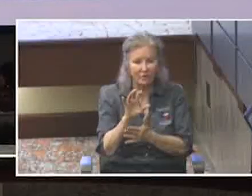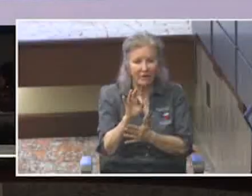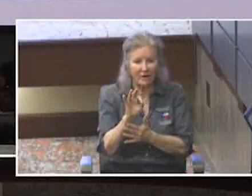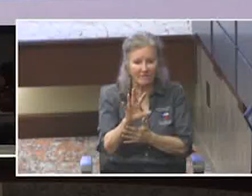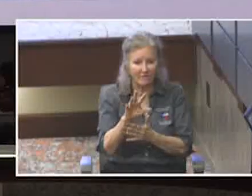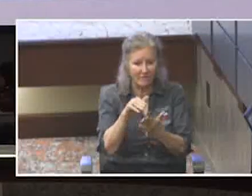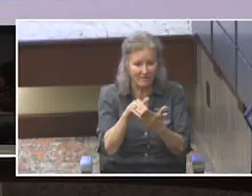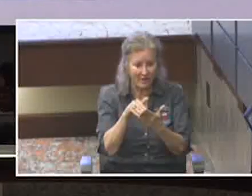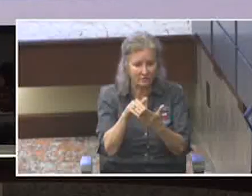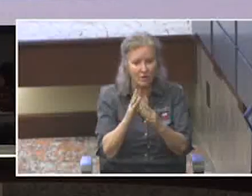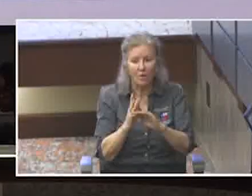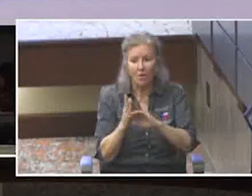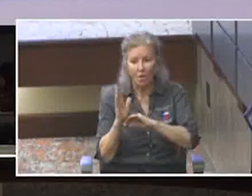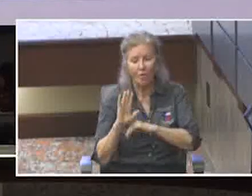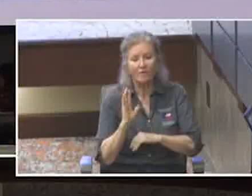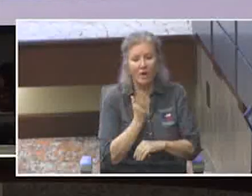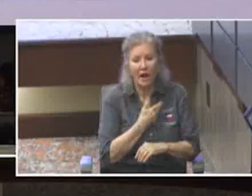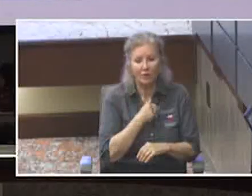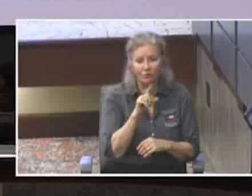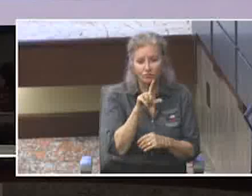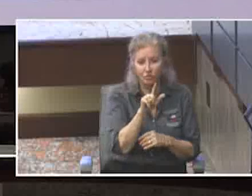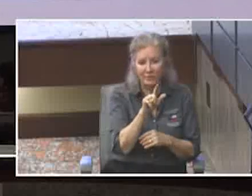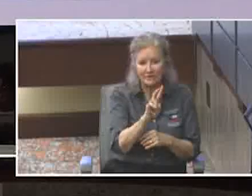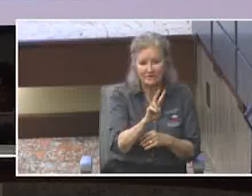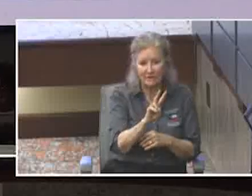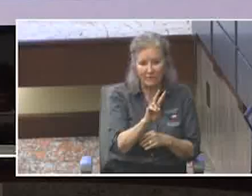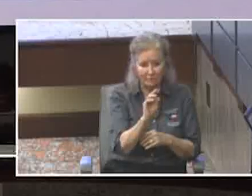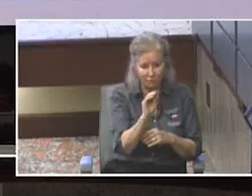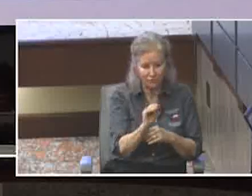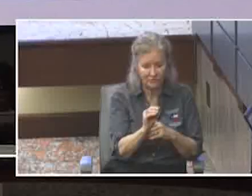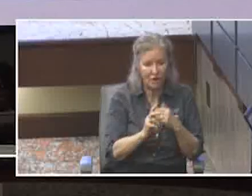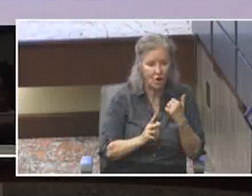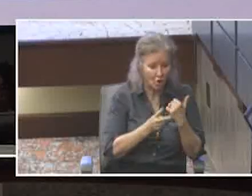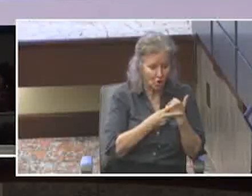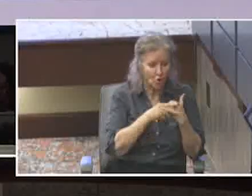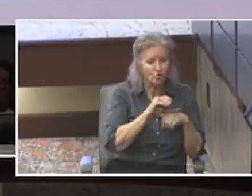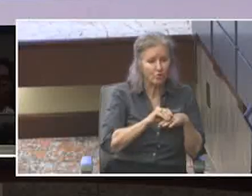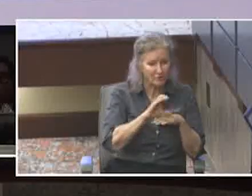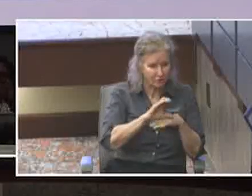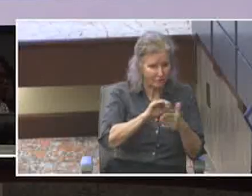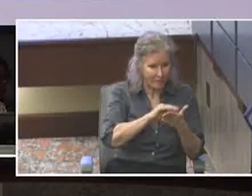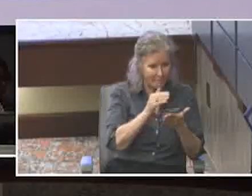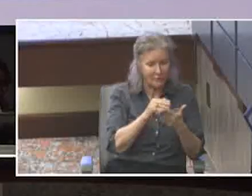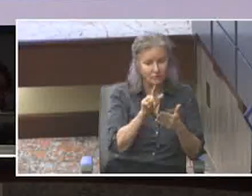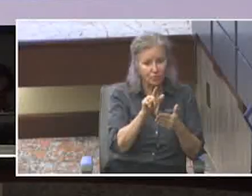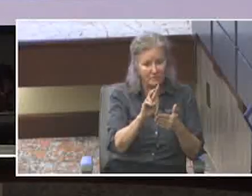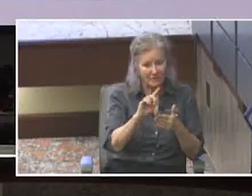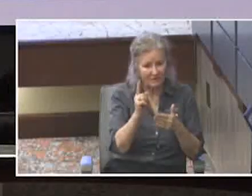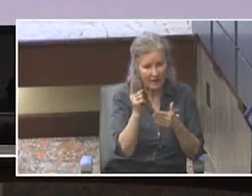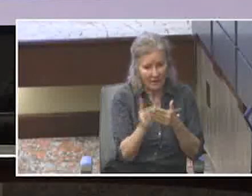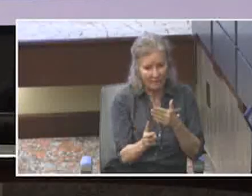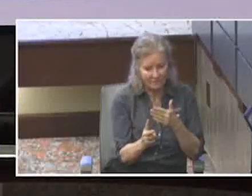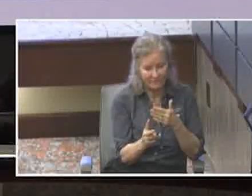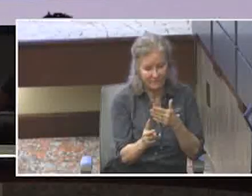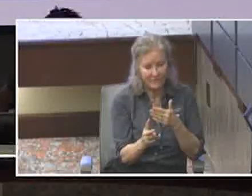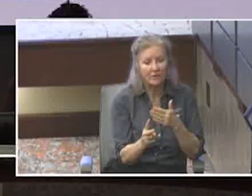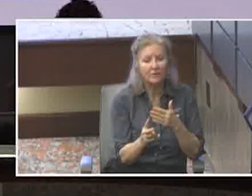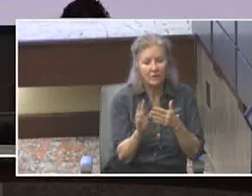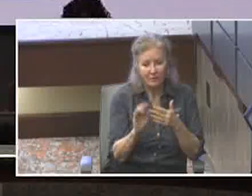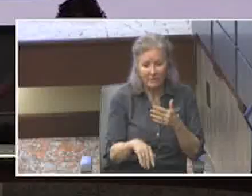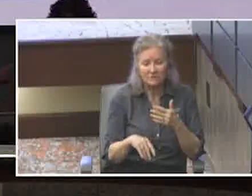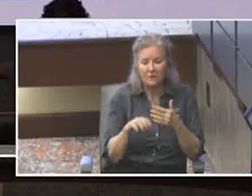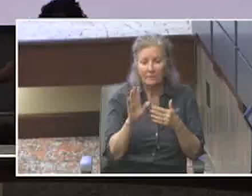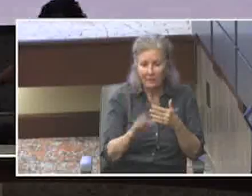$58,795,000. That's over our 27% reserve amount, 27.5% reserve amount by